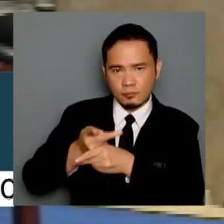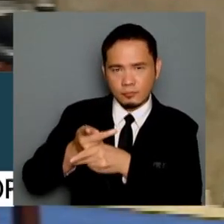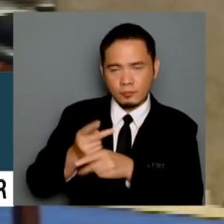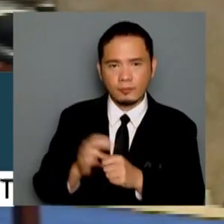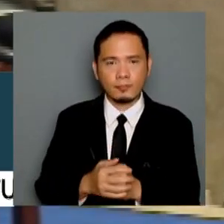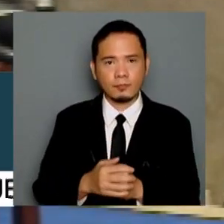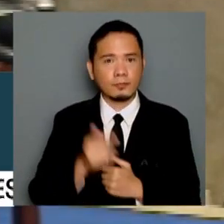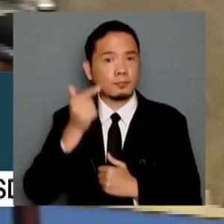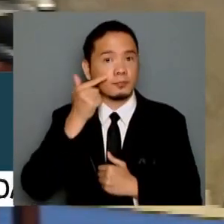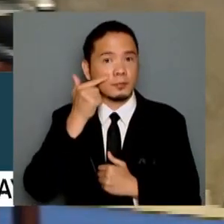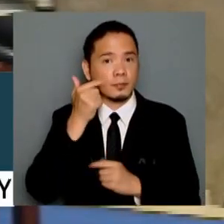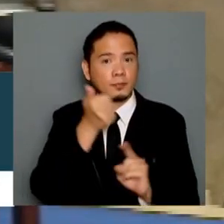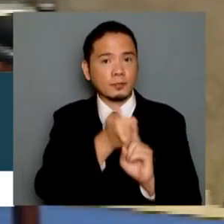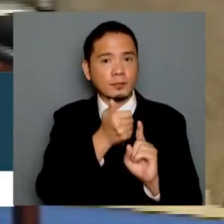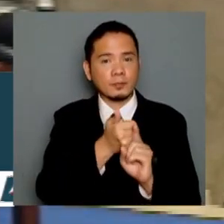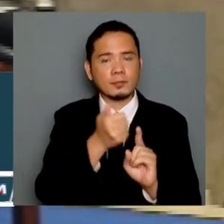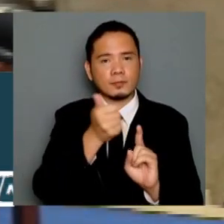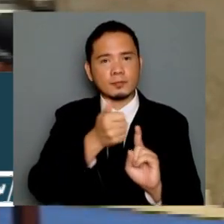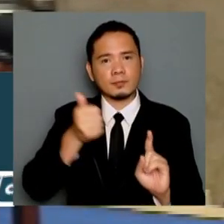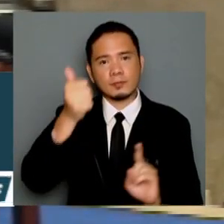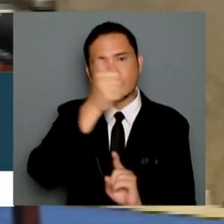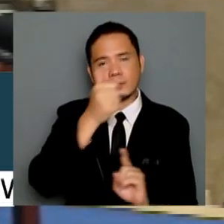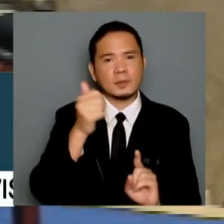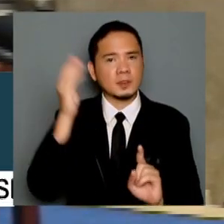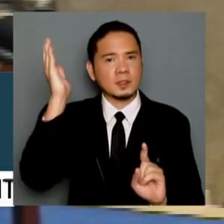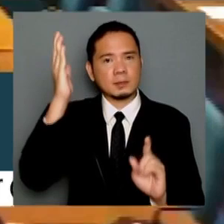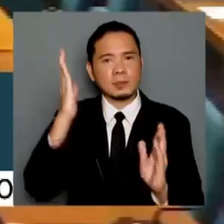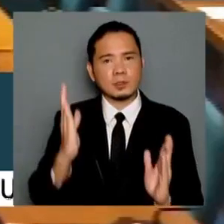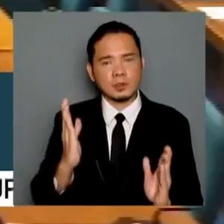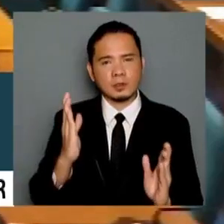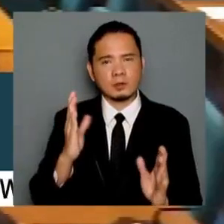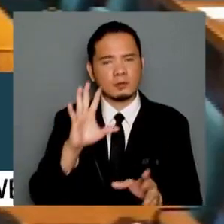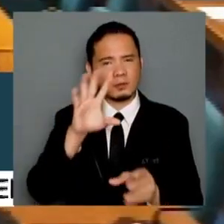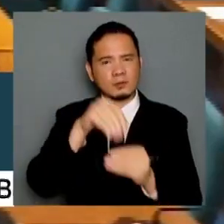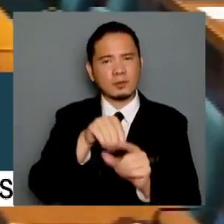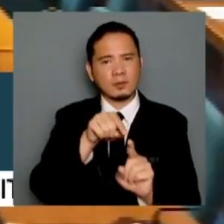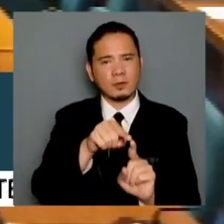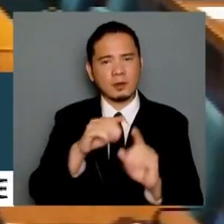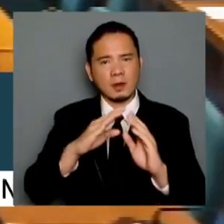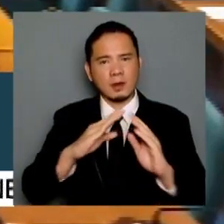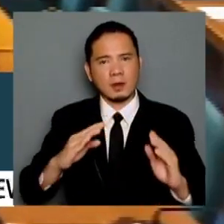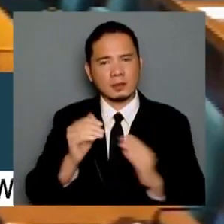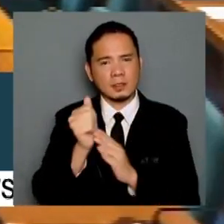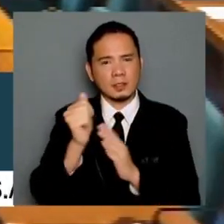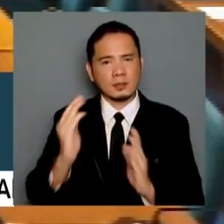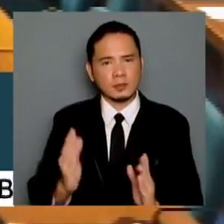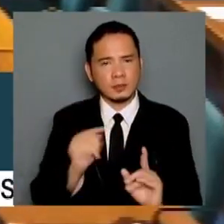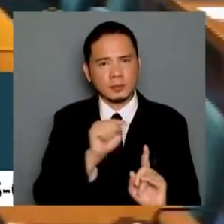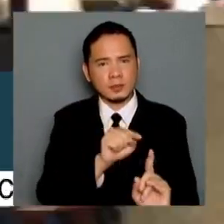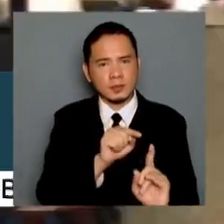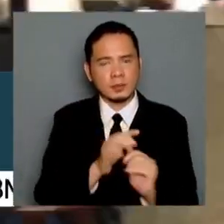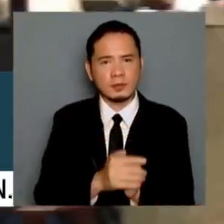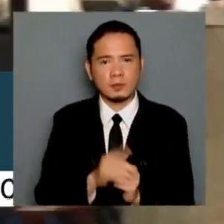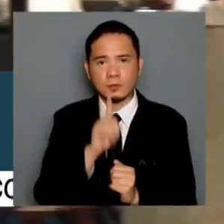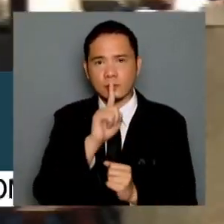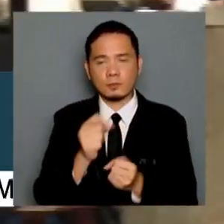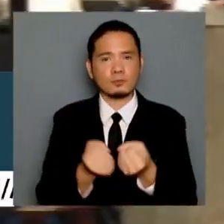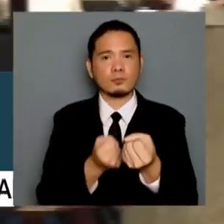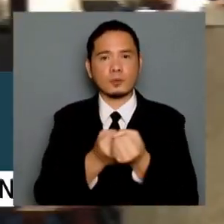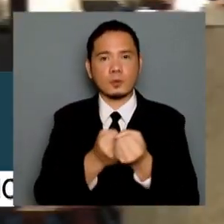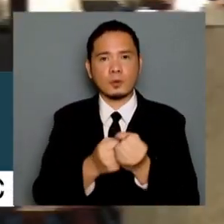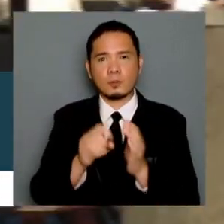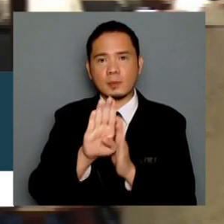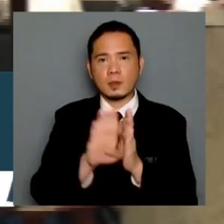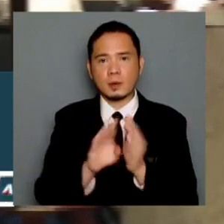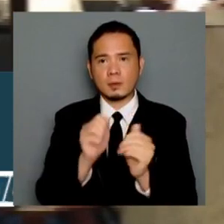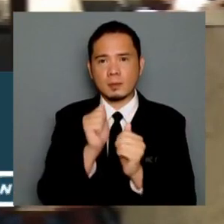deputy speaker and a member of the House leadership, so she is really endorsing this bill, which is